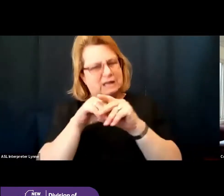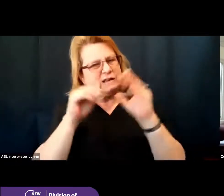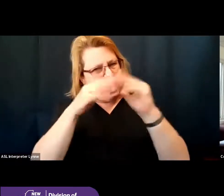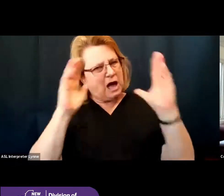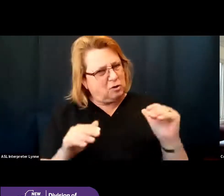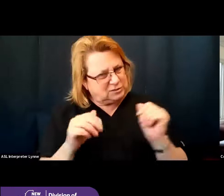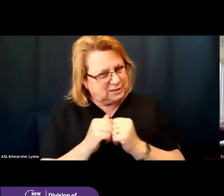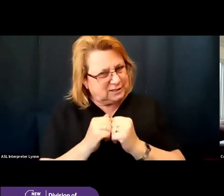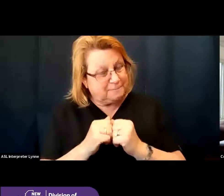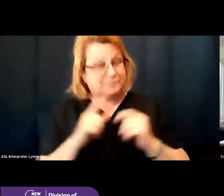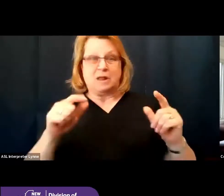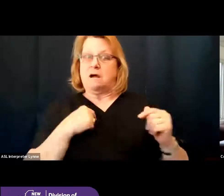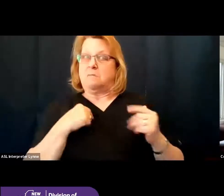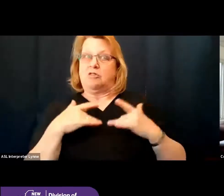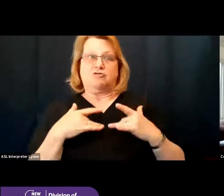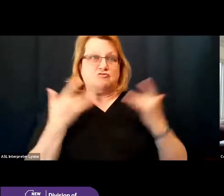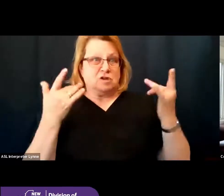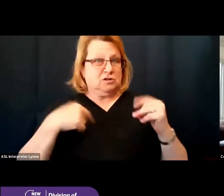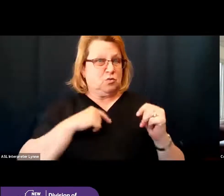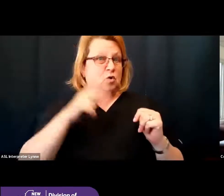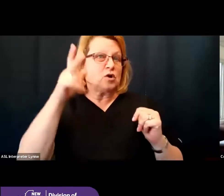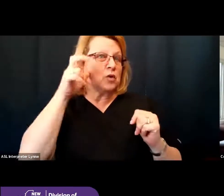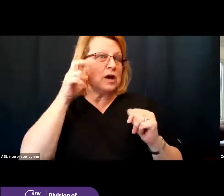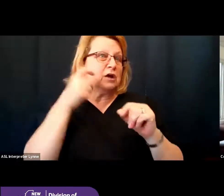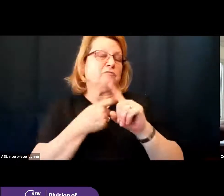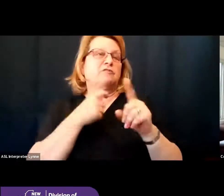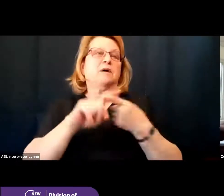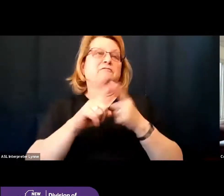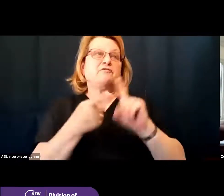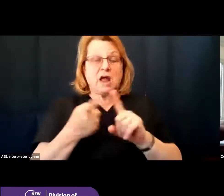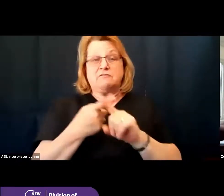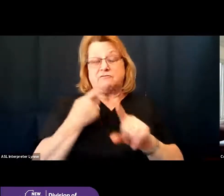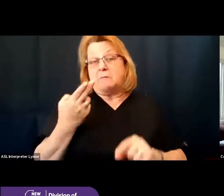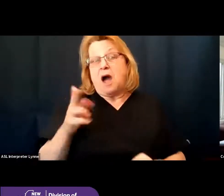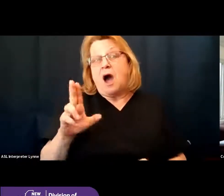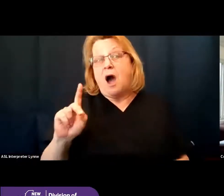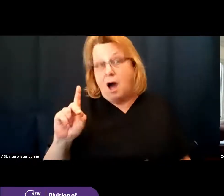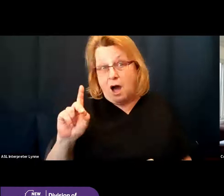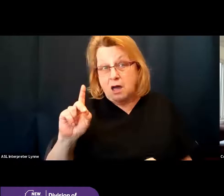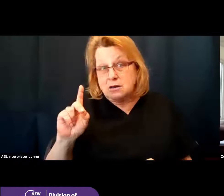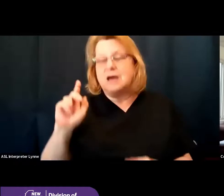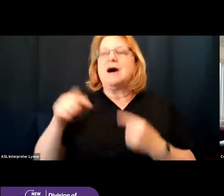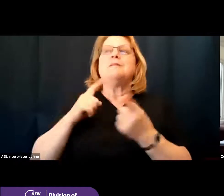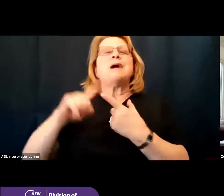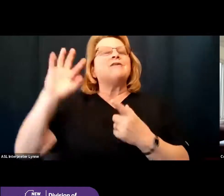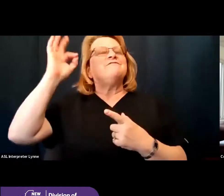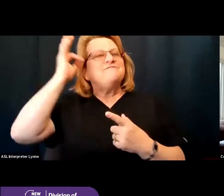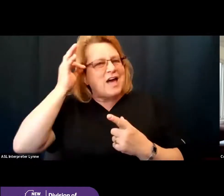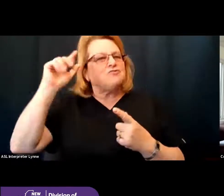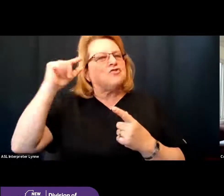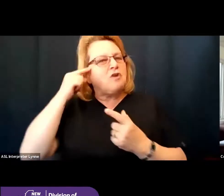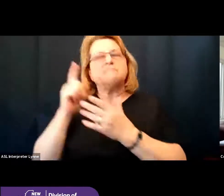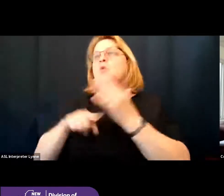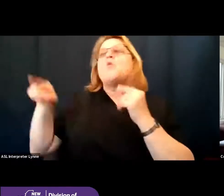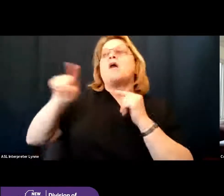we're going to hear from a friend and colleague at HUD about what the federal government is doing to